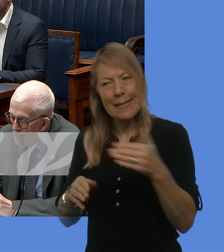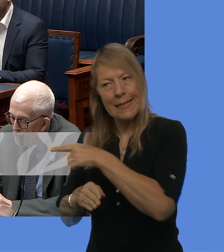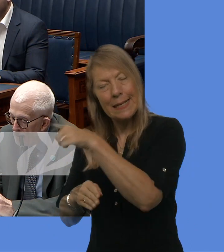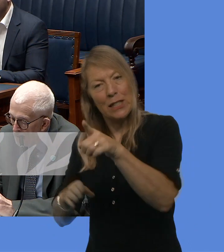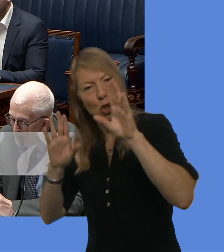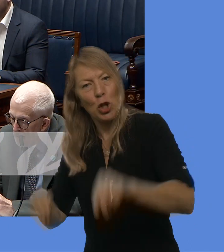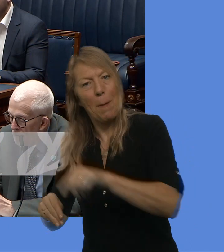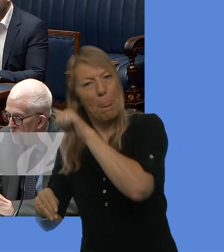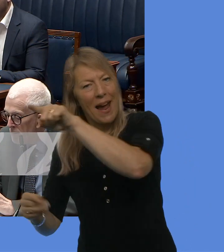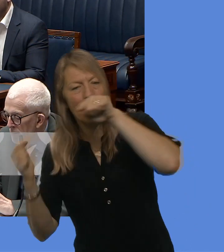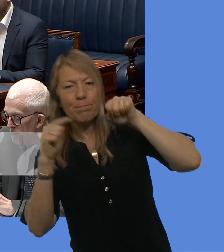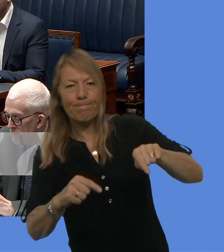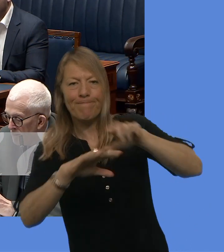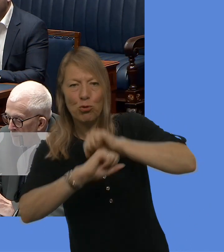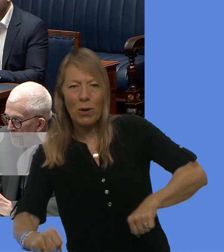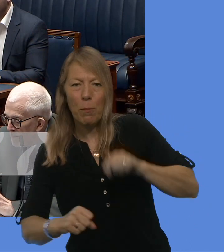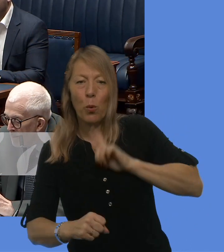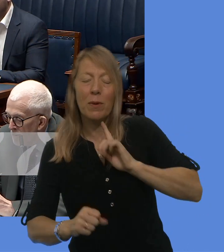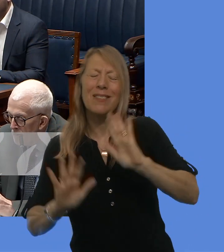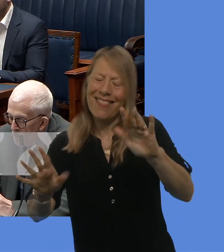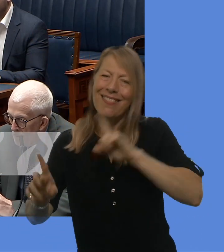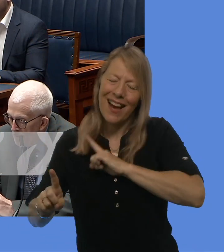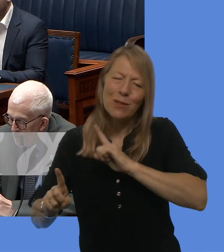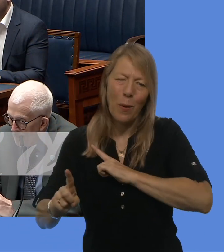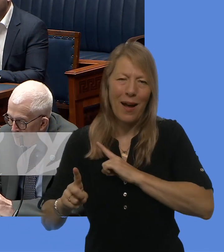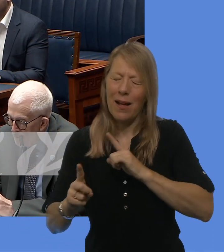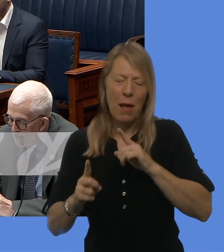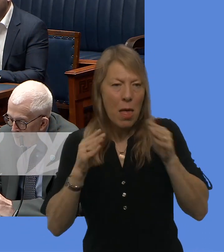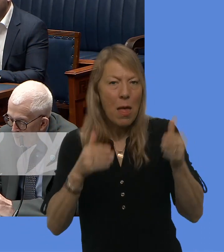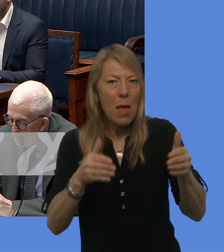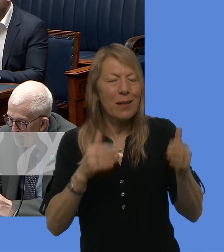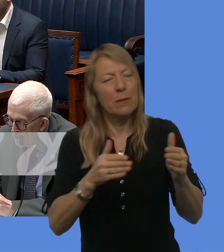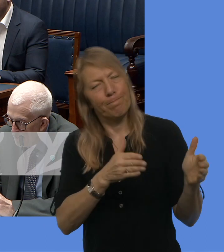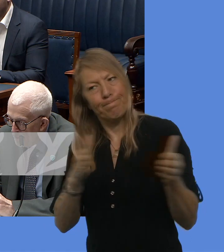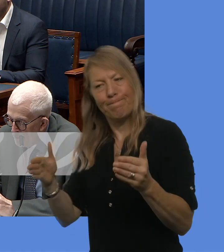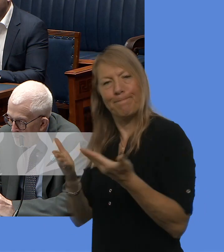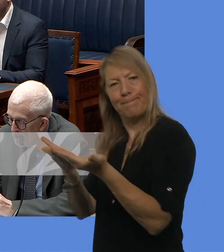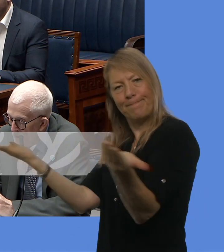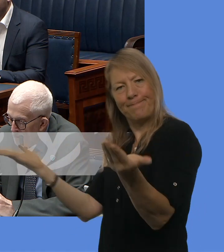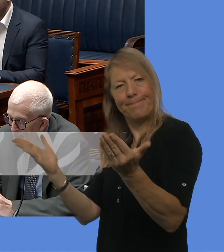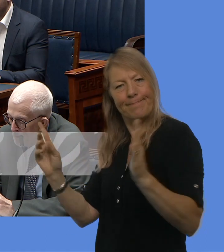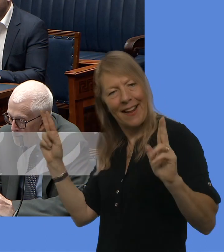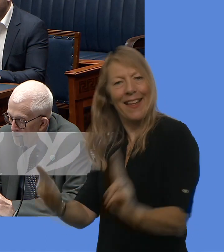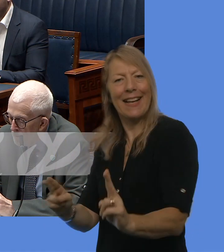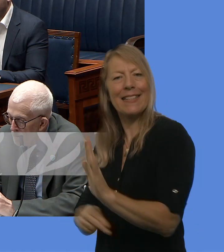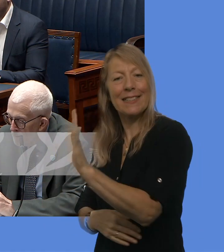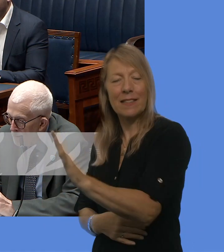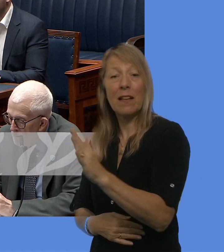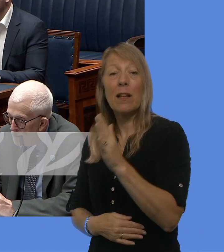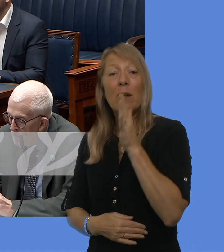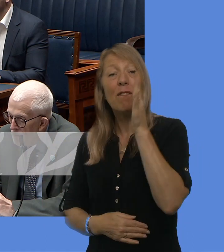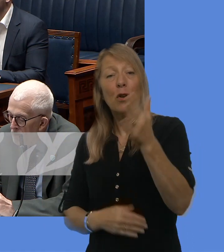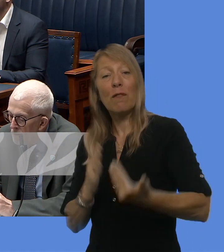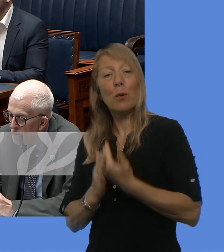at risk of becoming victims of crime. And so I look forward to seeing the strategy for ending violence against women and